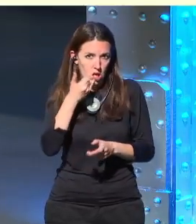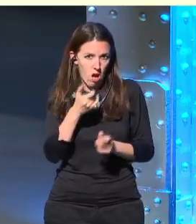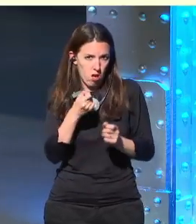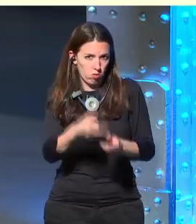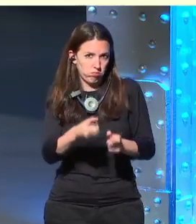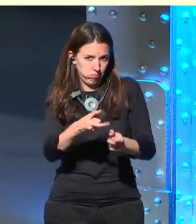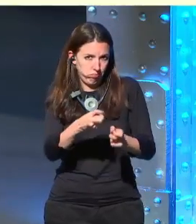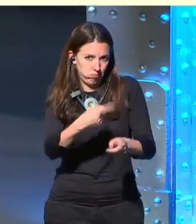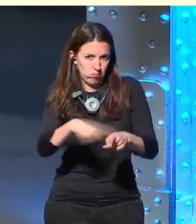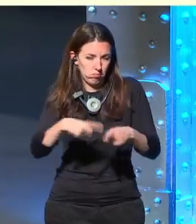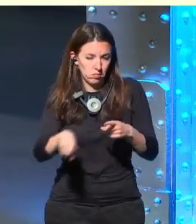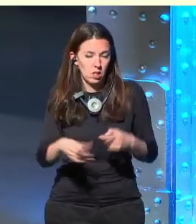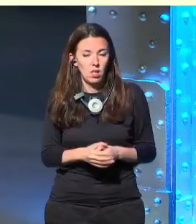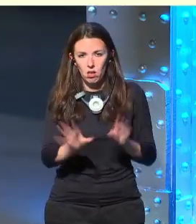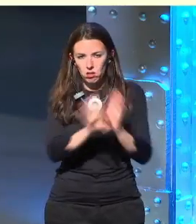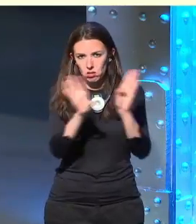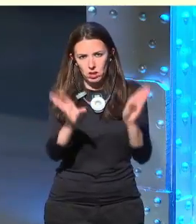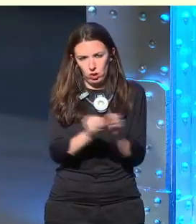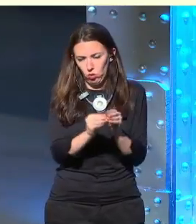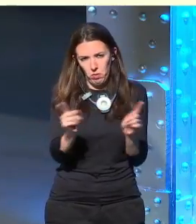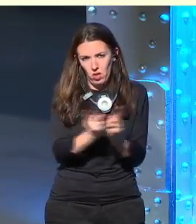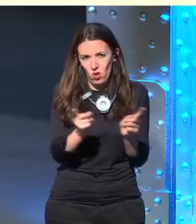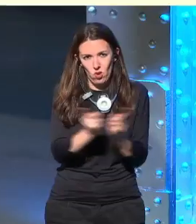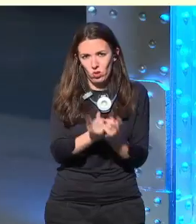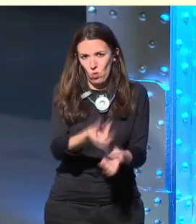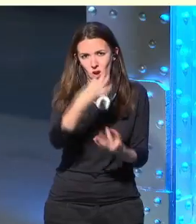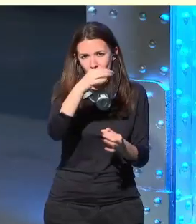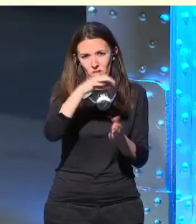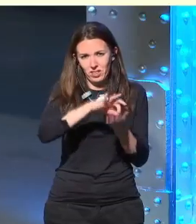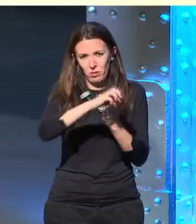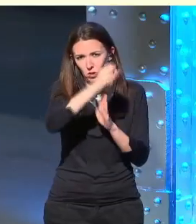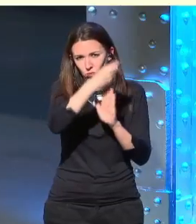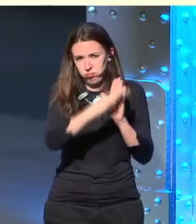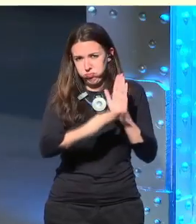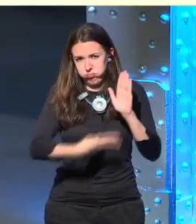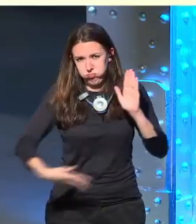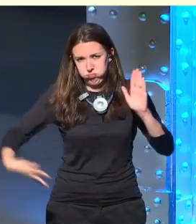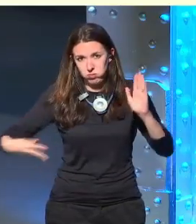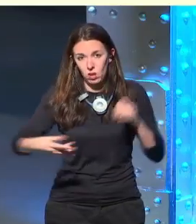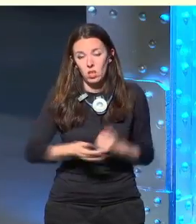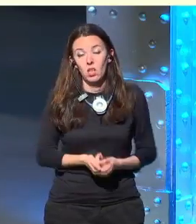does all his contributions. It's a very, very, very brief